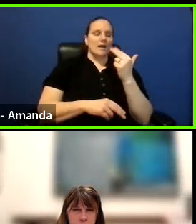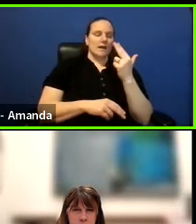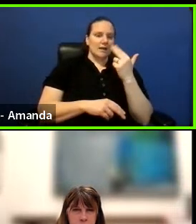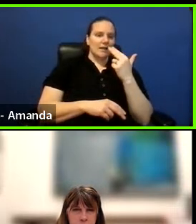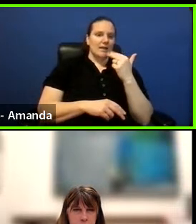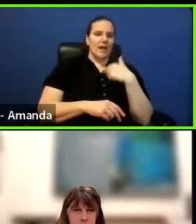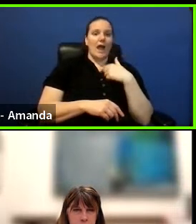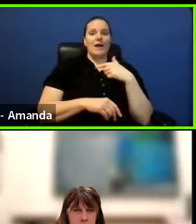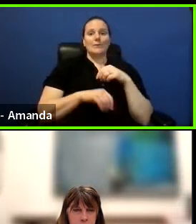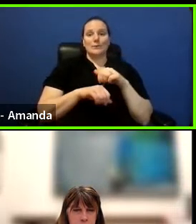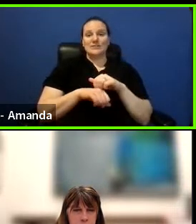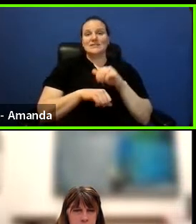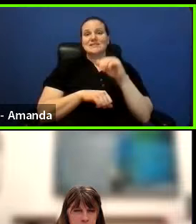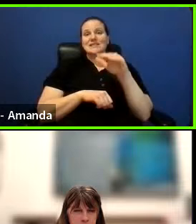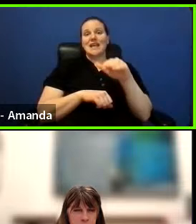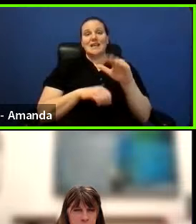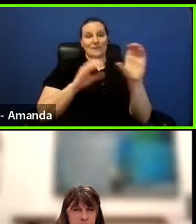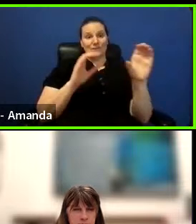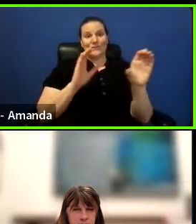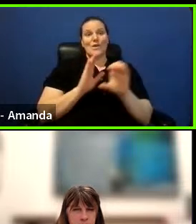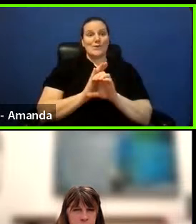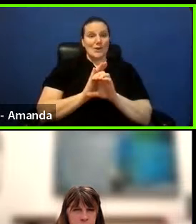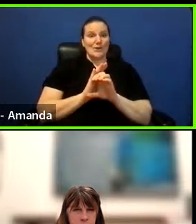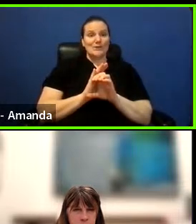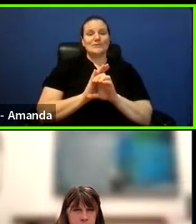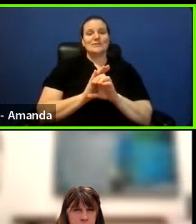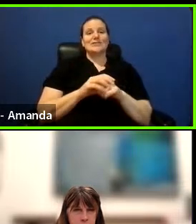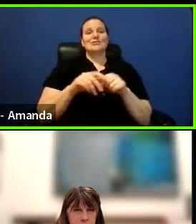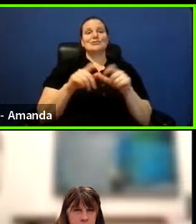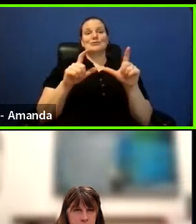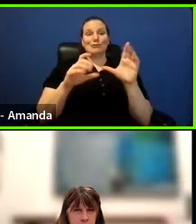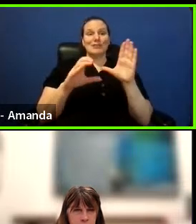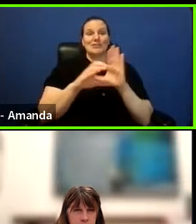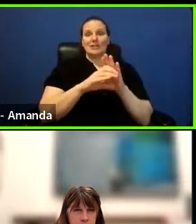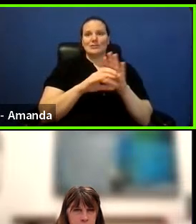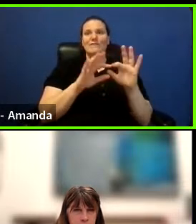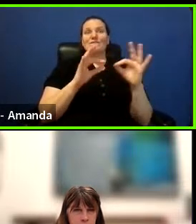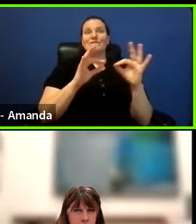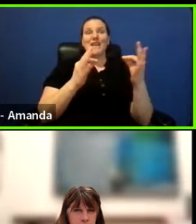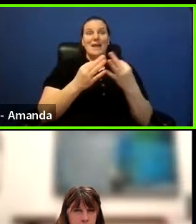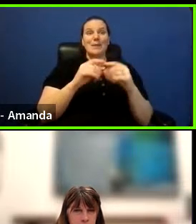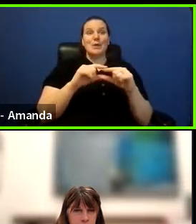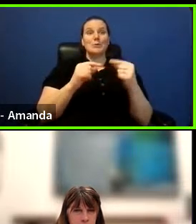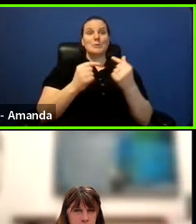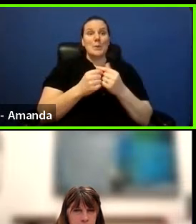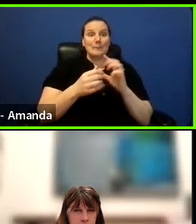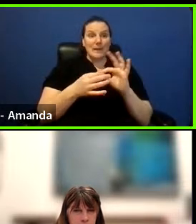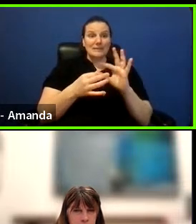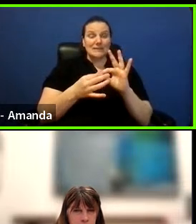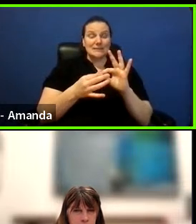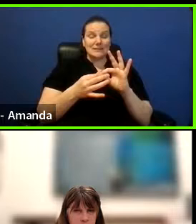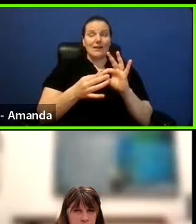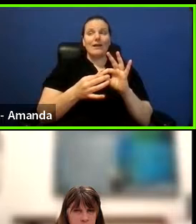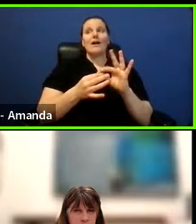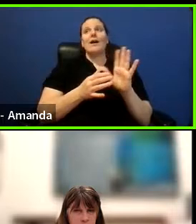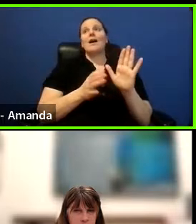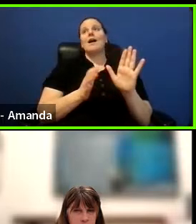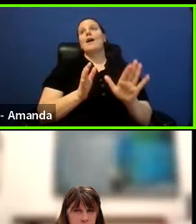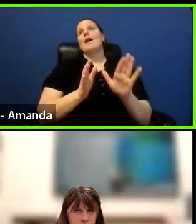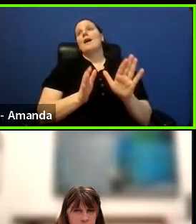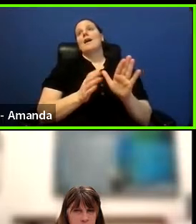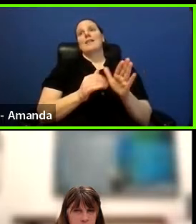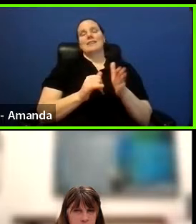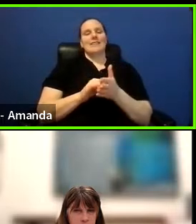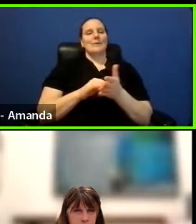will send like photos and screenshots to like family group messages of just, they'll